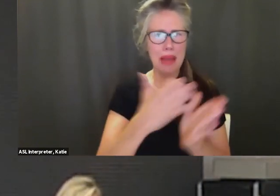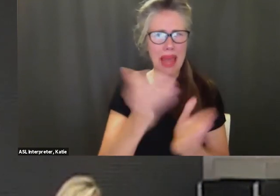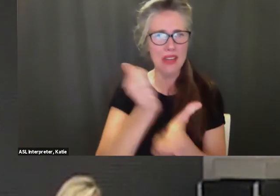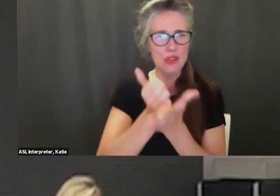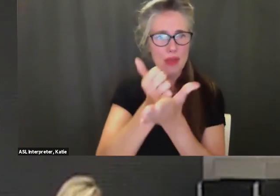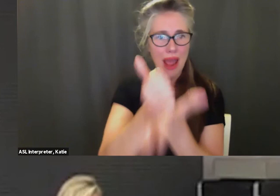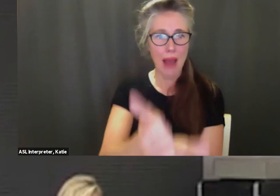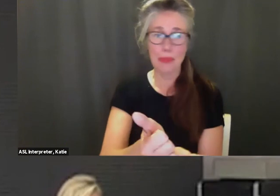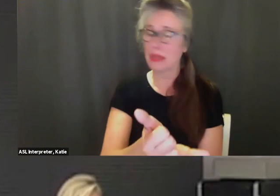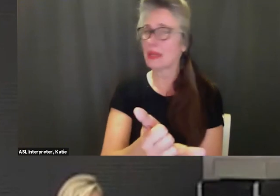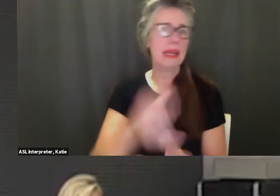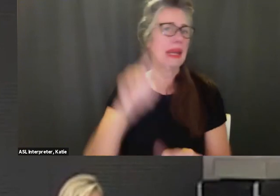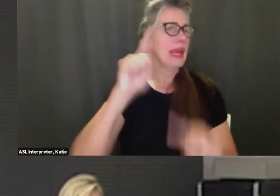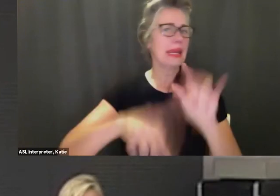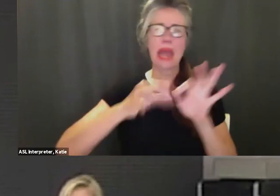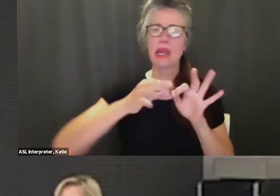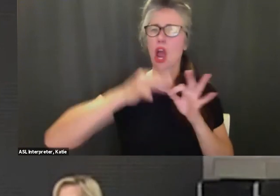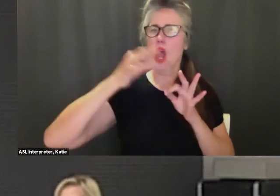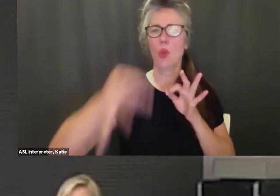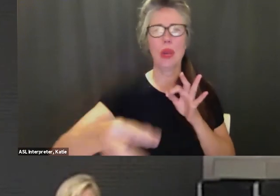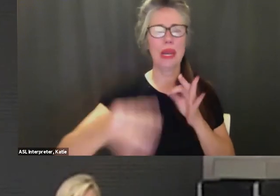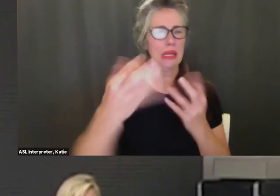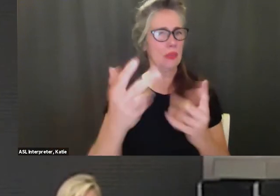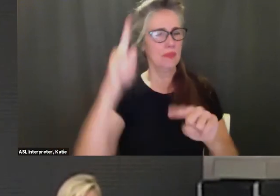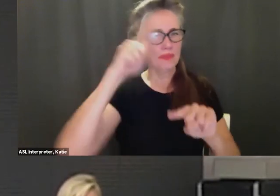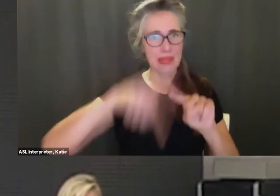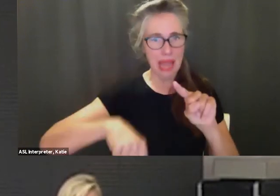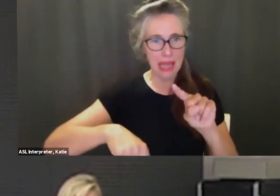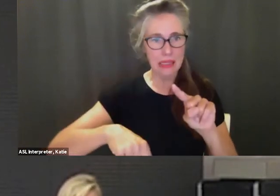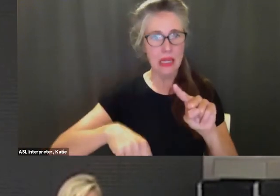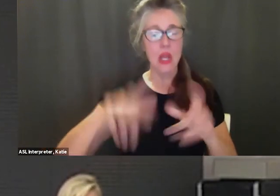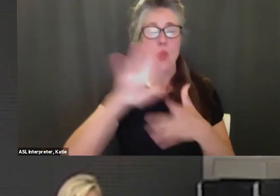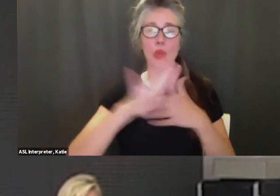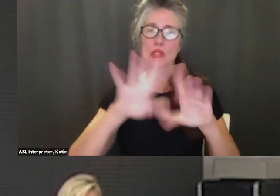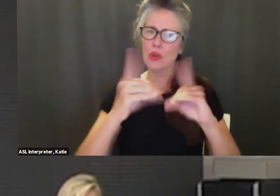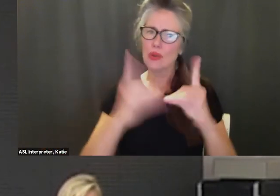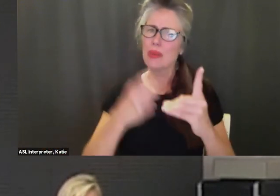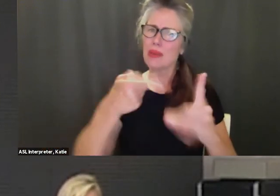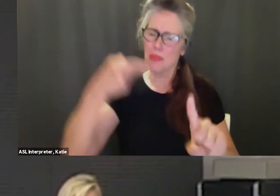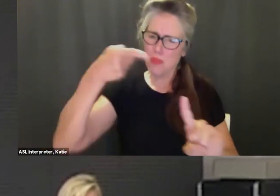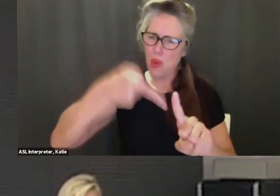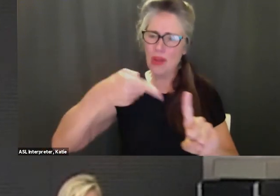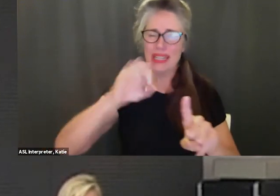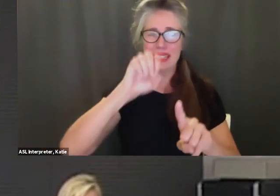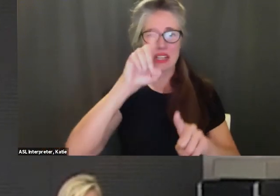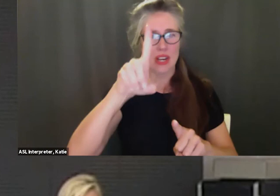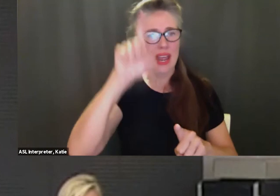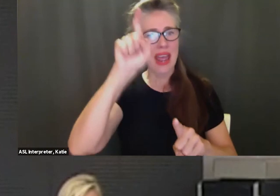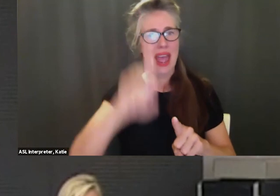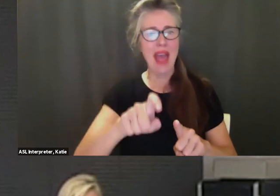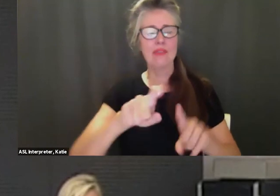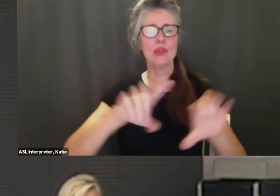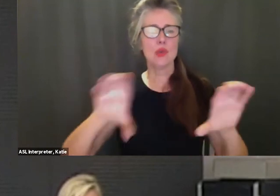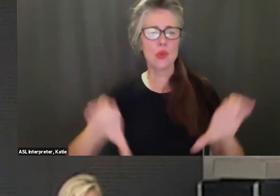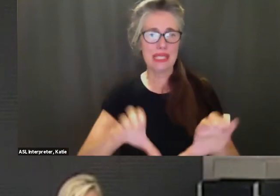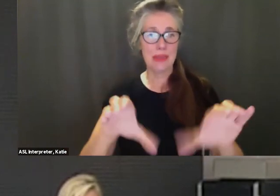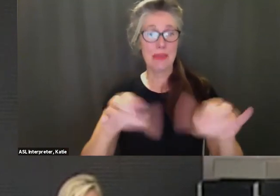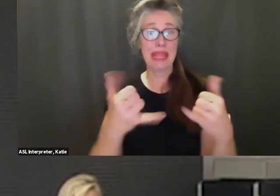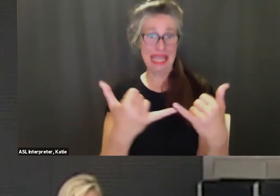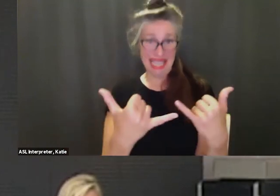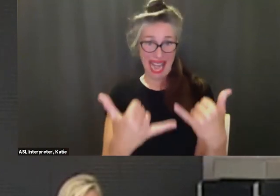This cannot wait. We are a school district. We're all about education. We have to do something now.